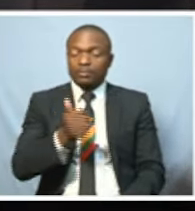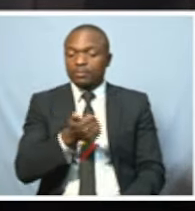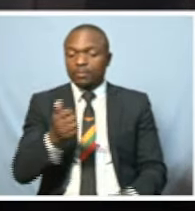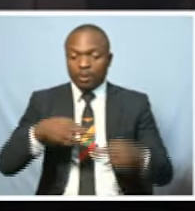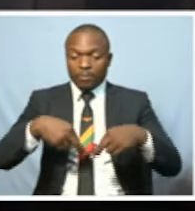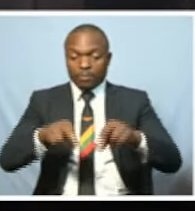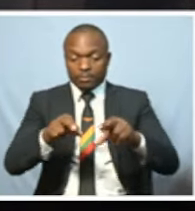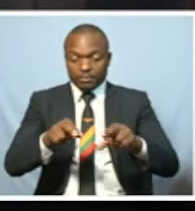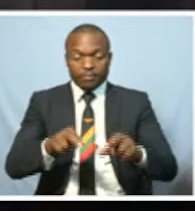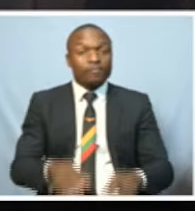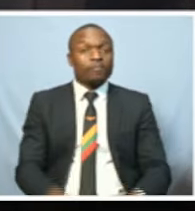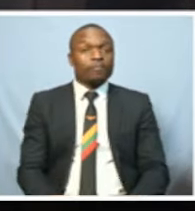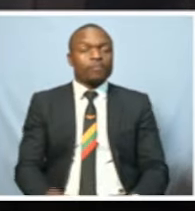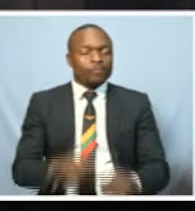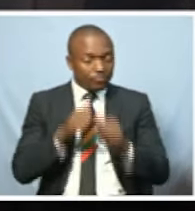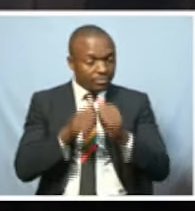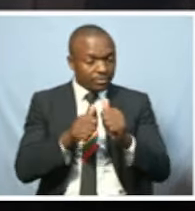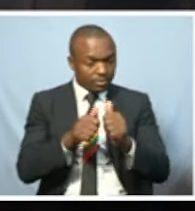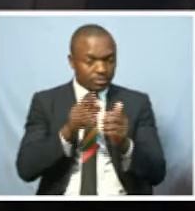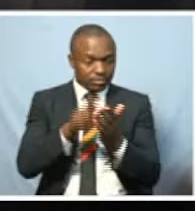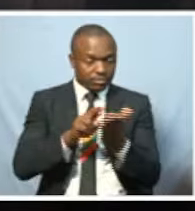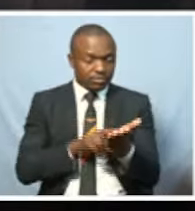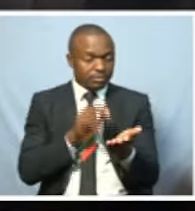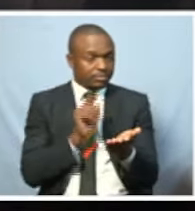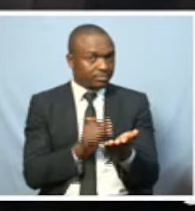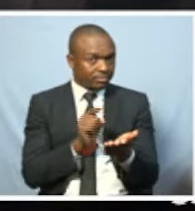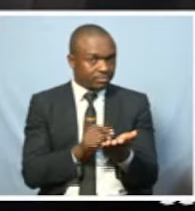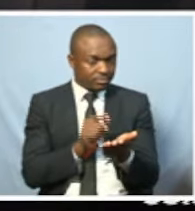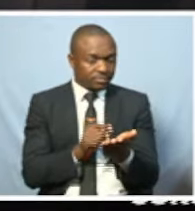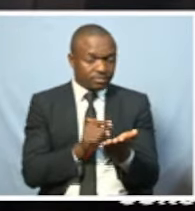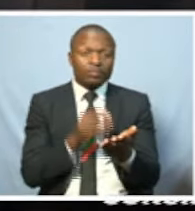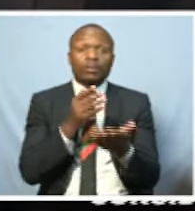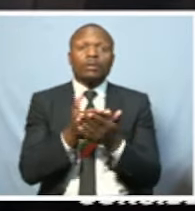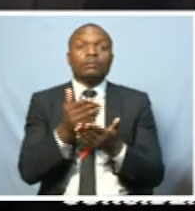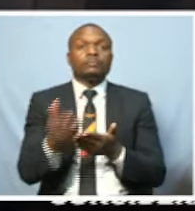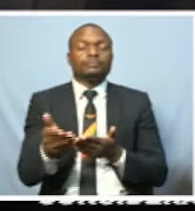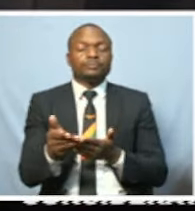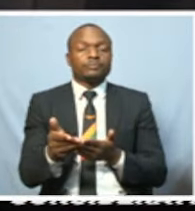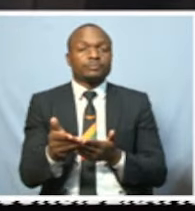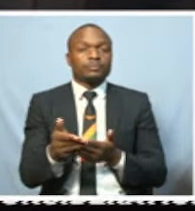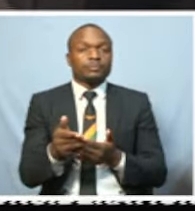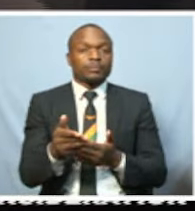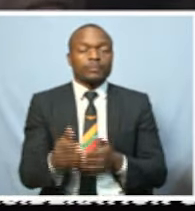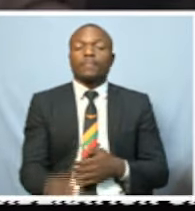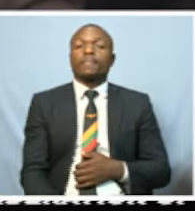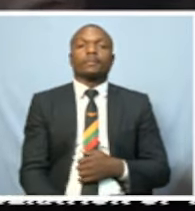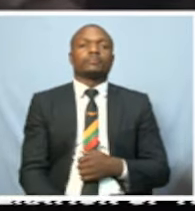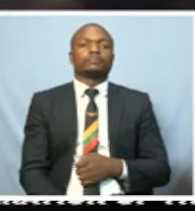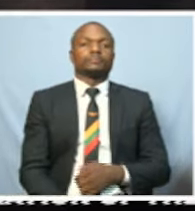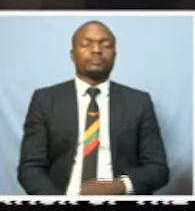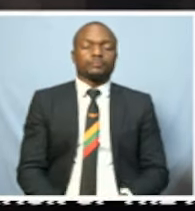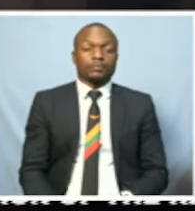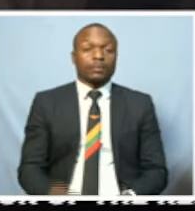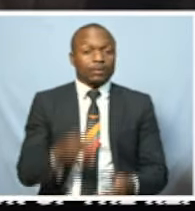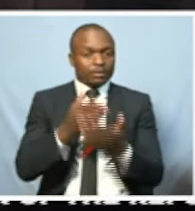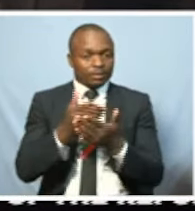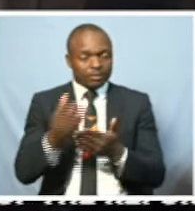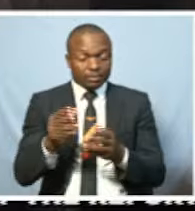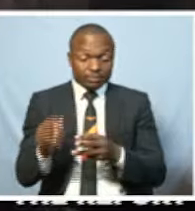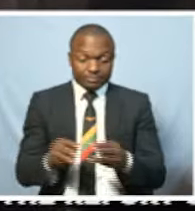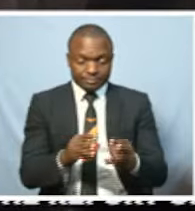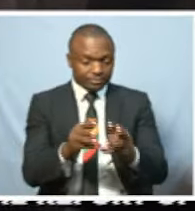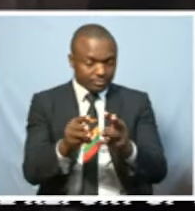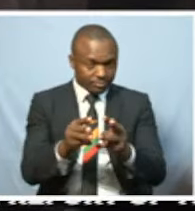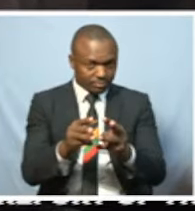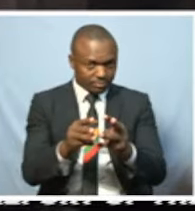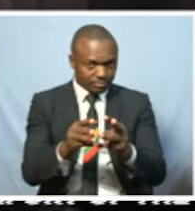According to the submission by procurement, the procurement method was